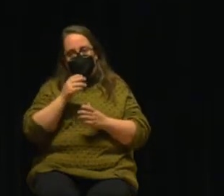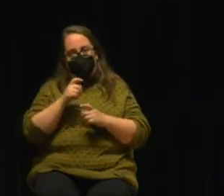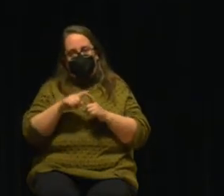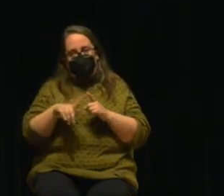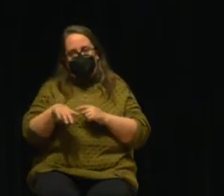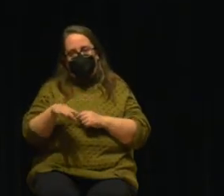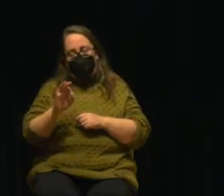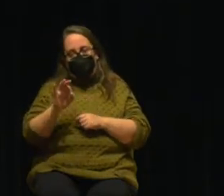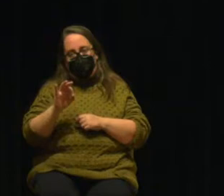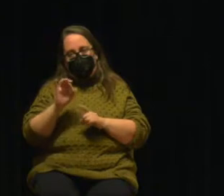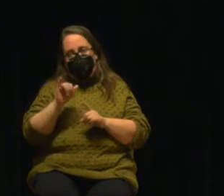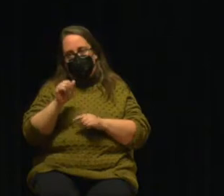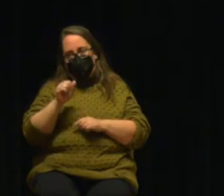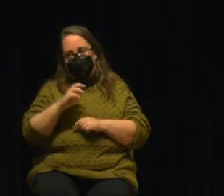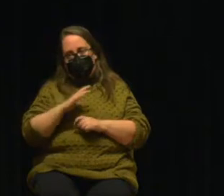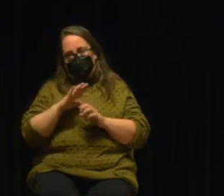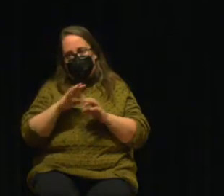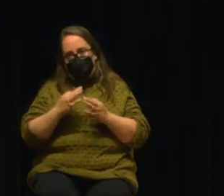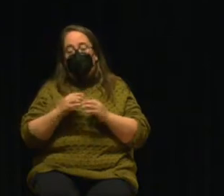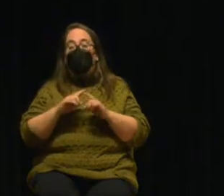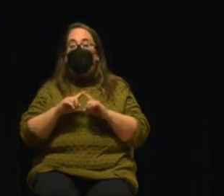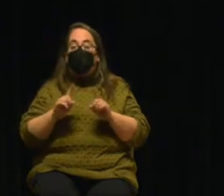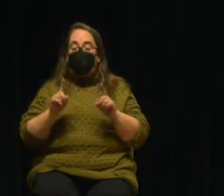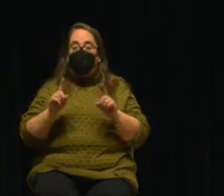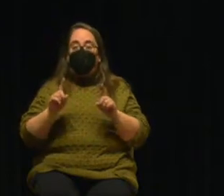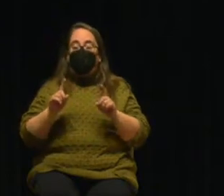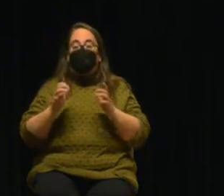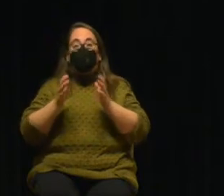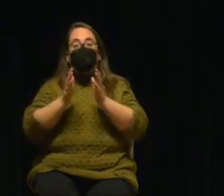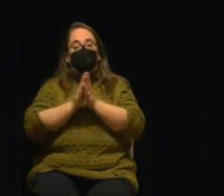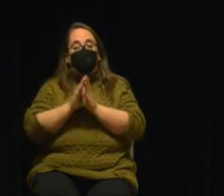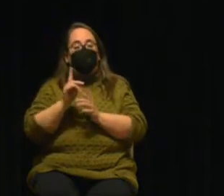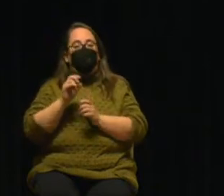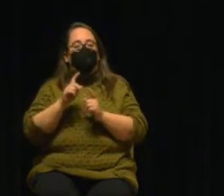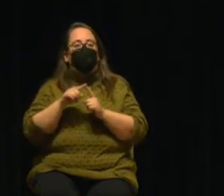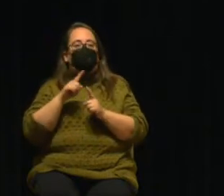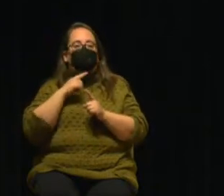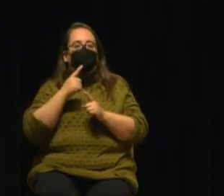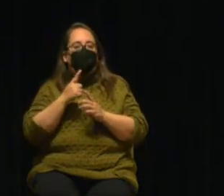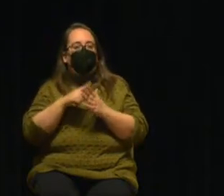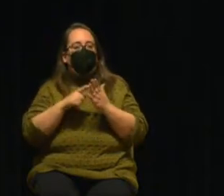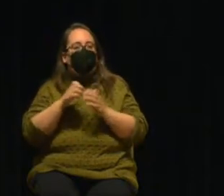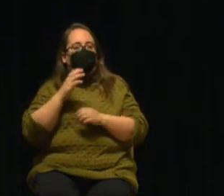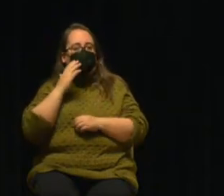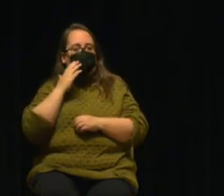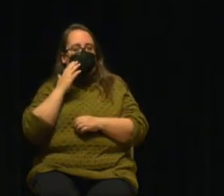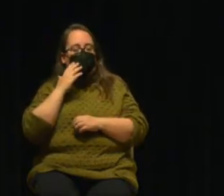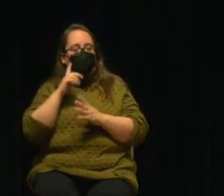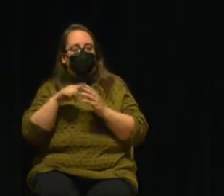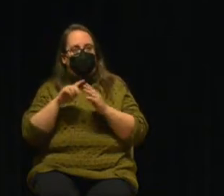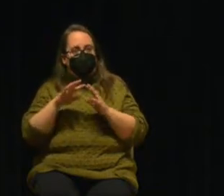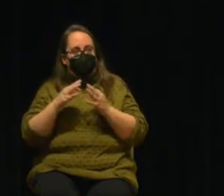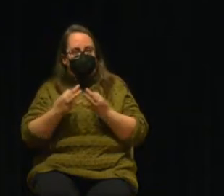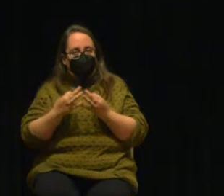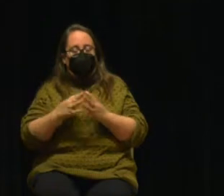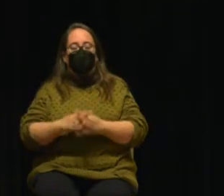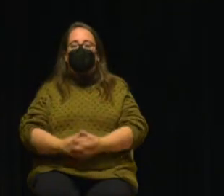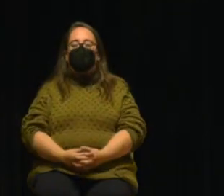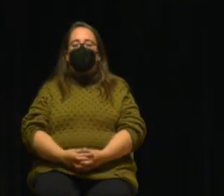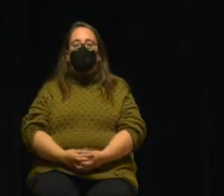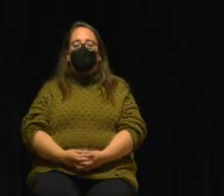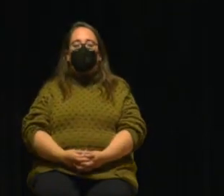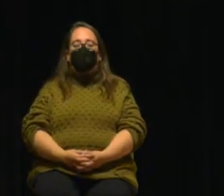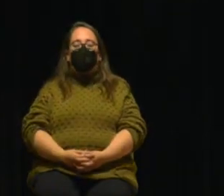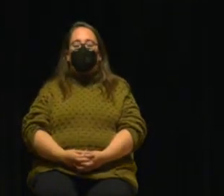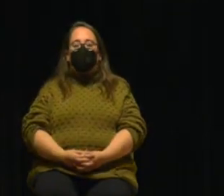recovering this man's family. Nevertheless, he asked Peter to tell him what he did know about his family. So